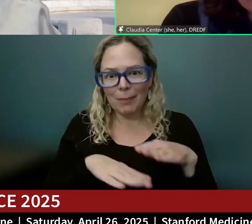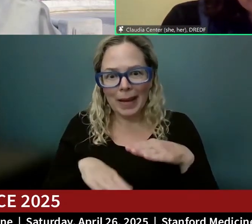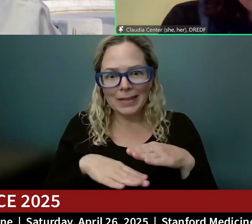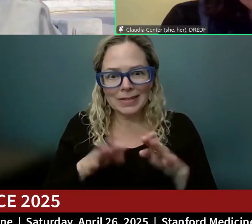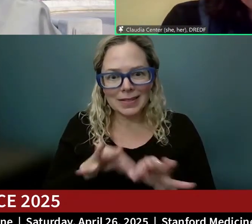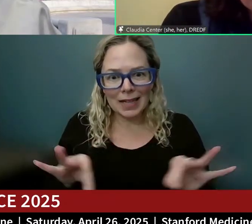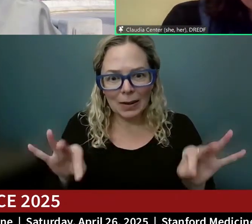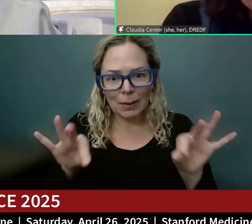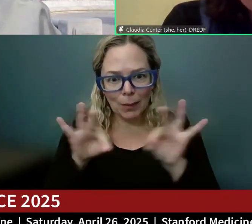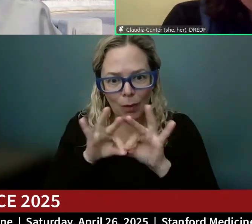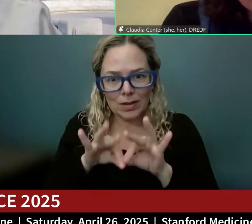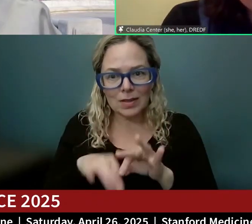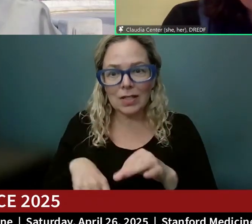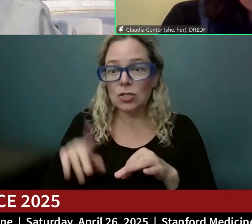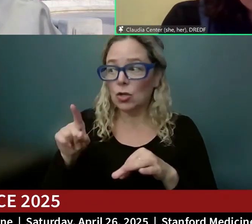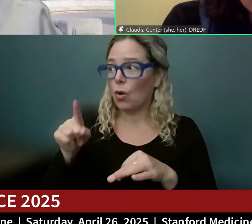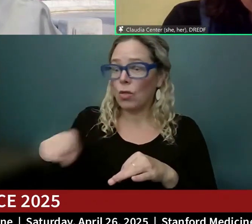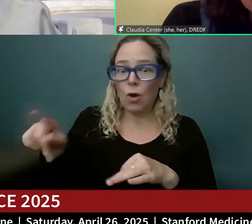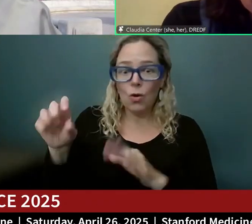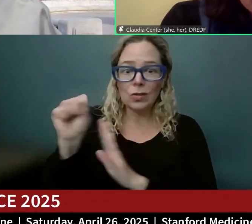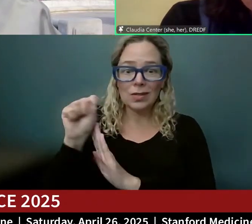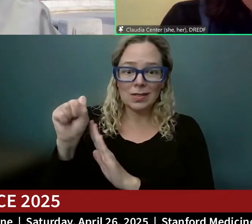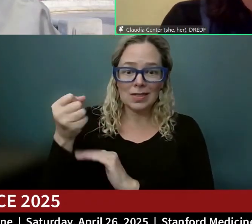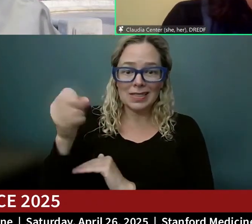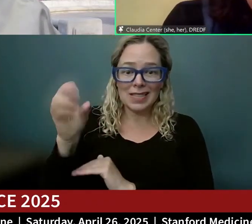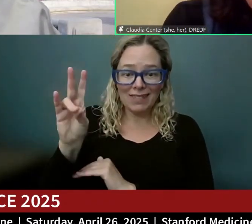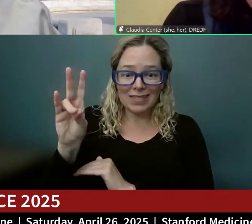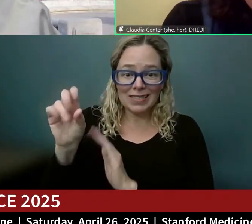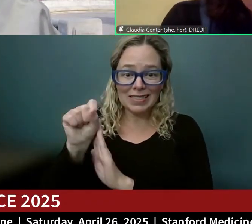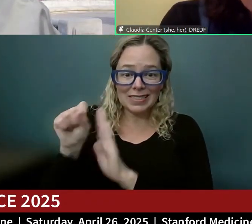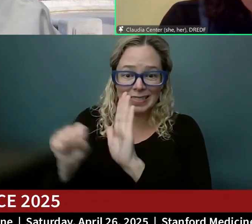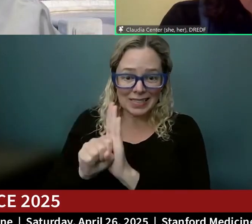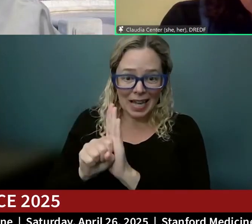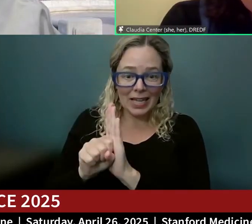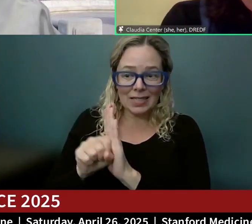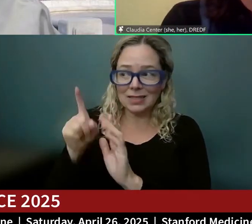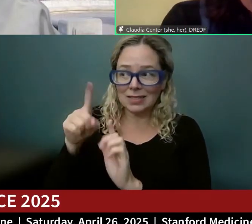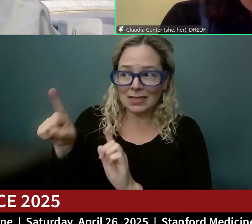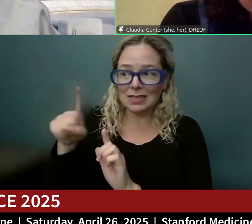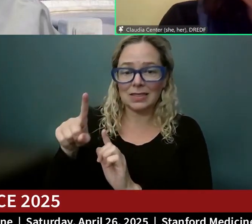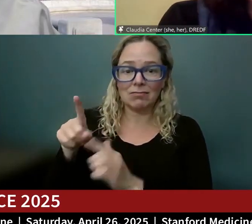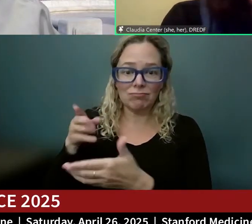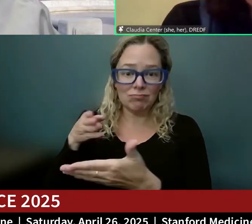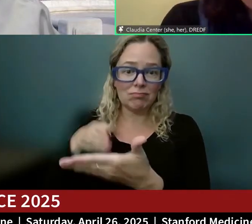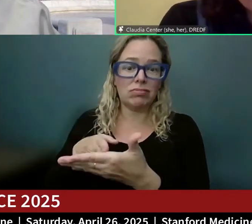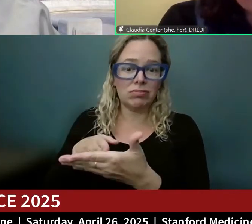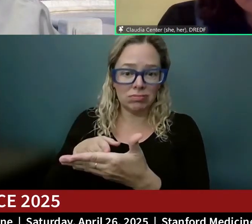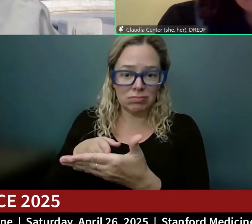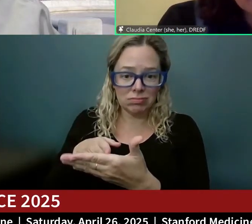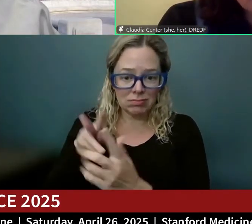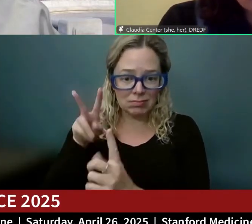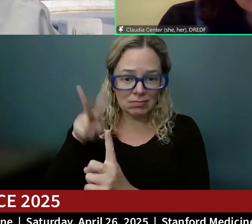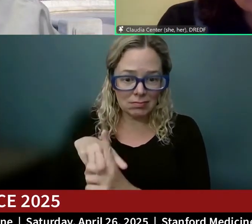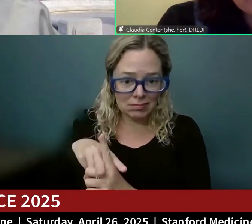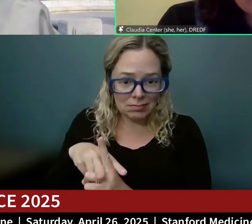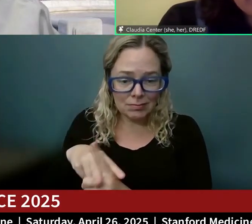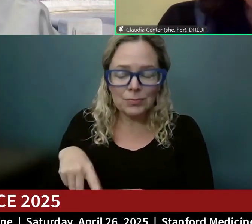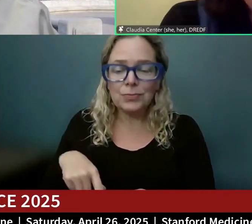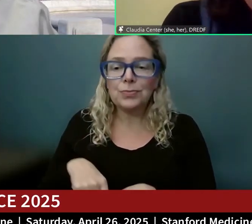regulations that the 17 states focused on. But what we were really, I mean, both of those